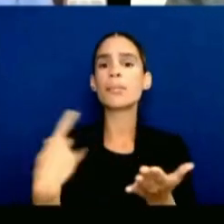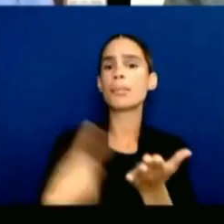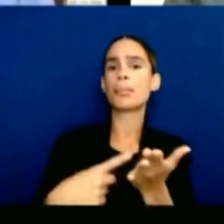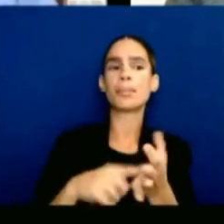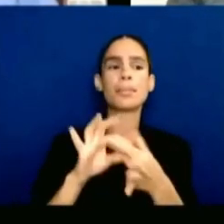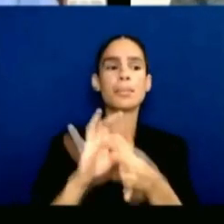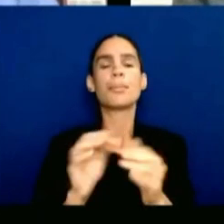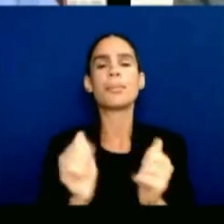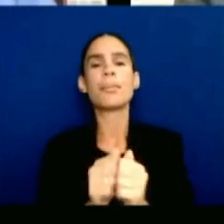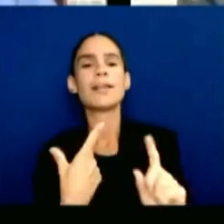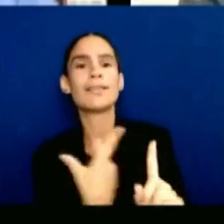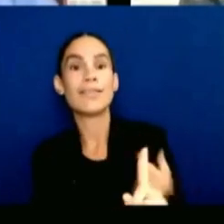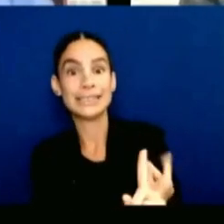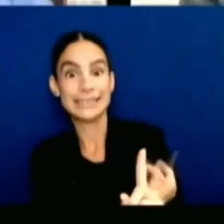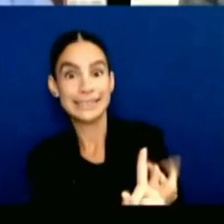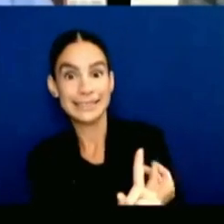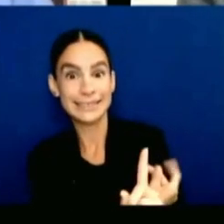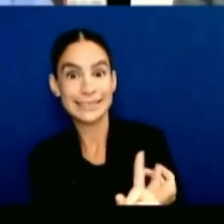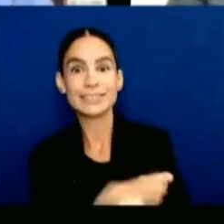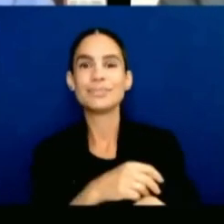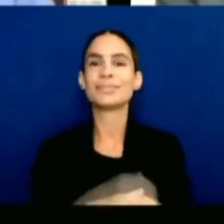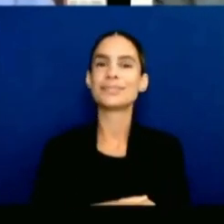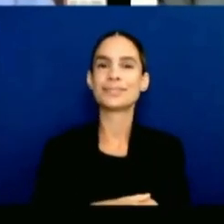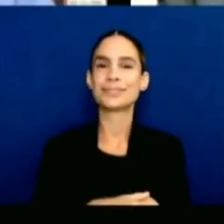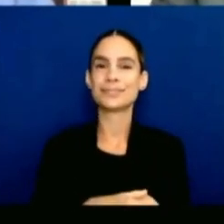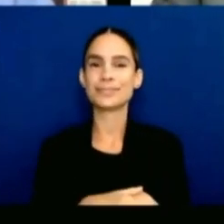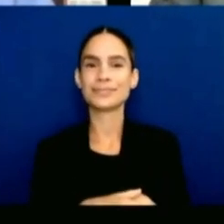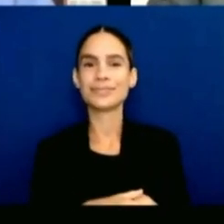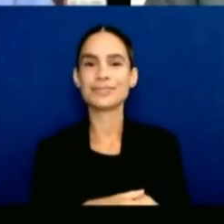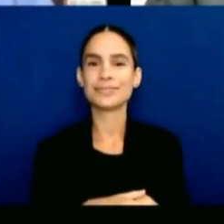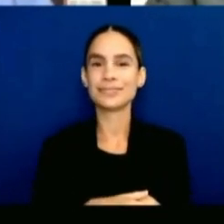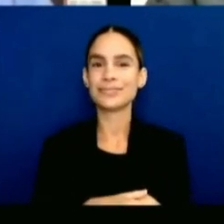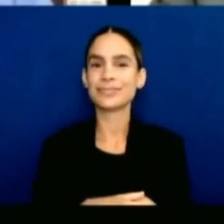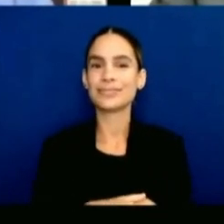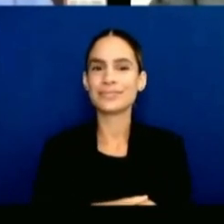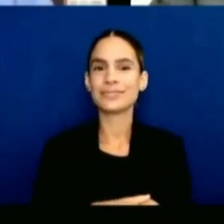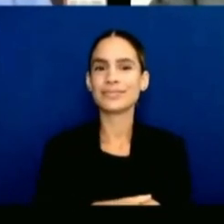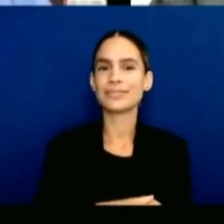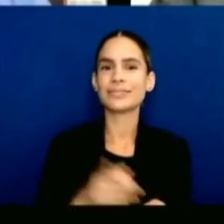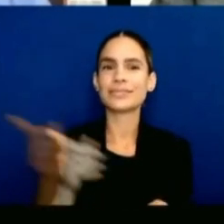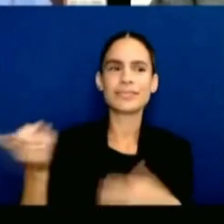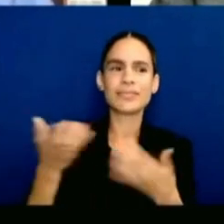might ultimately get past this and have a chance to go back to something